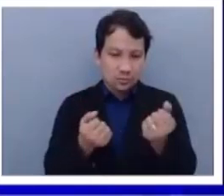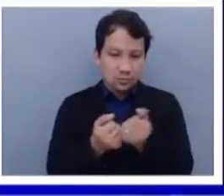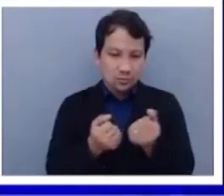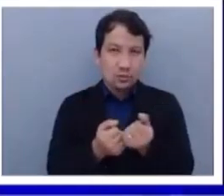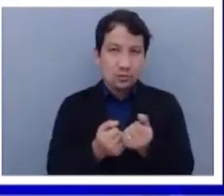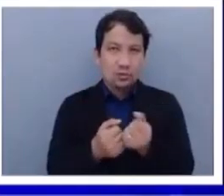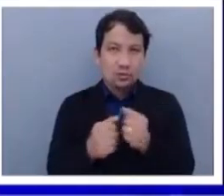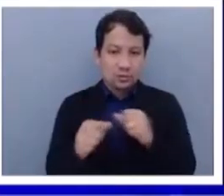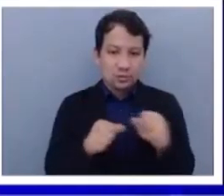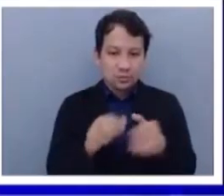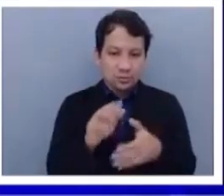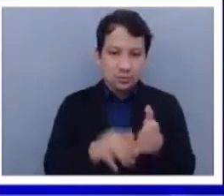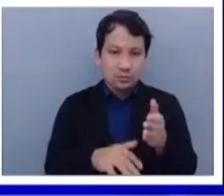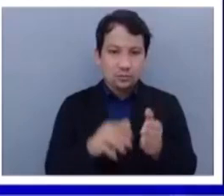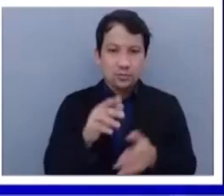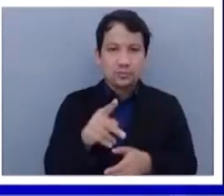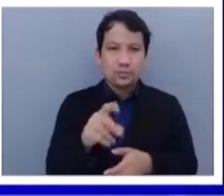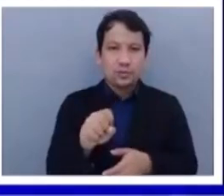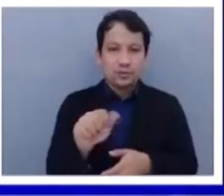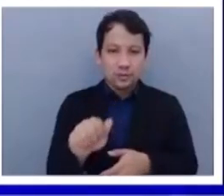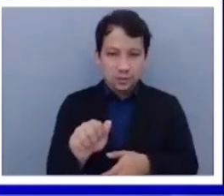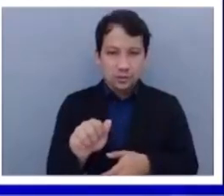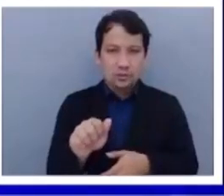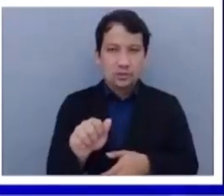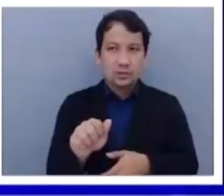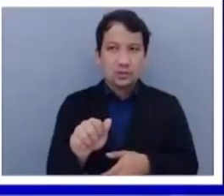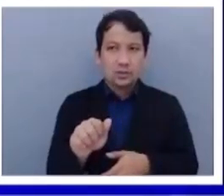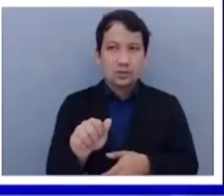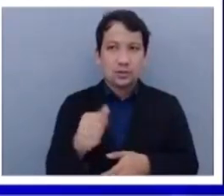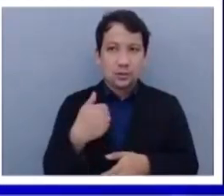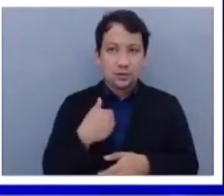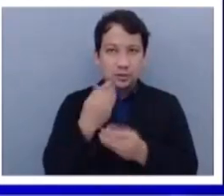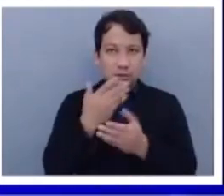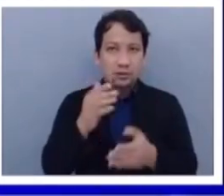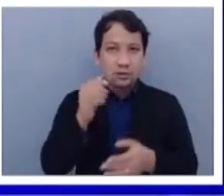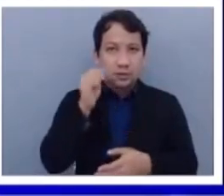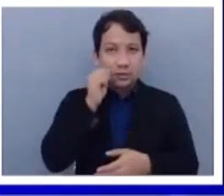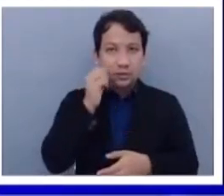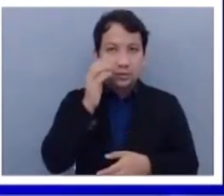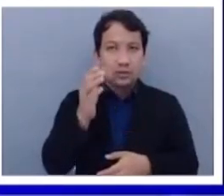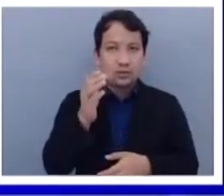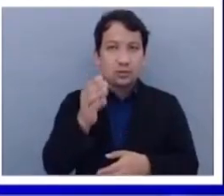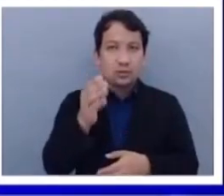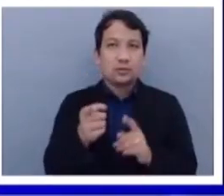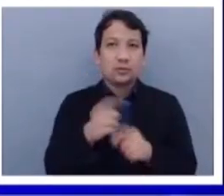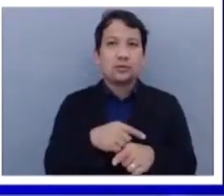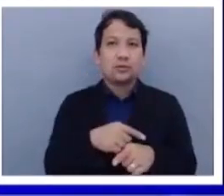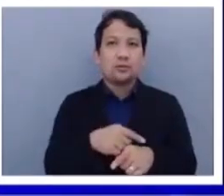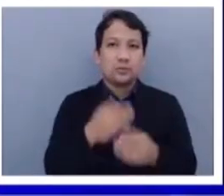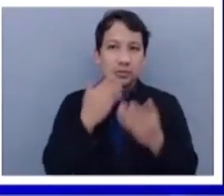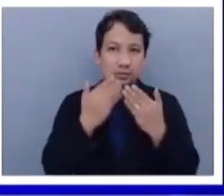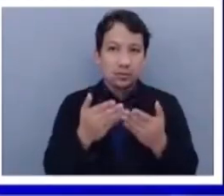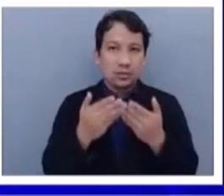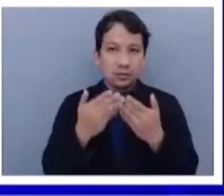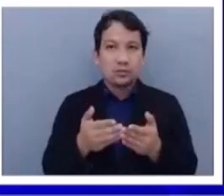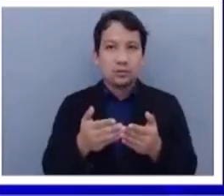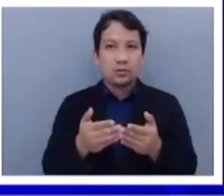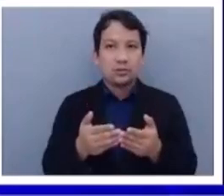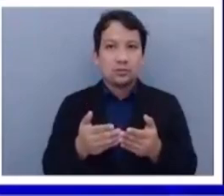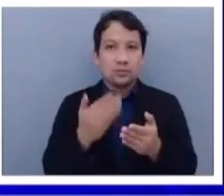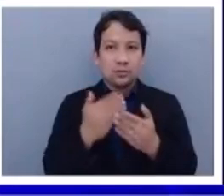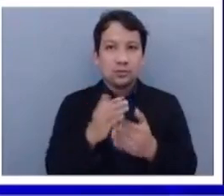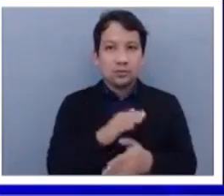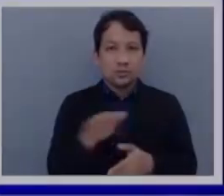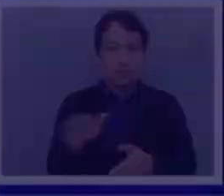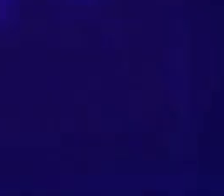activities ng Philippine Statistics Authority. Muli, ako po si Anja Icardo ng PSA. Maraming salamat at magandang araw po sa inyong lahat.